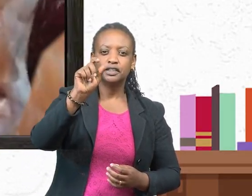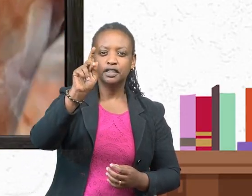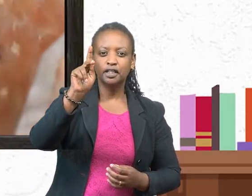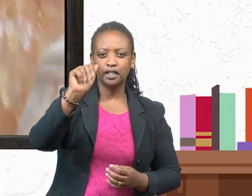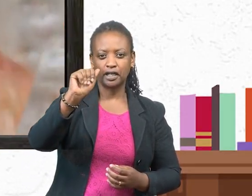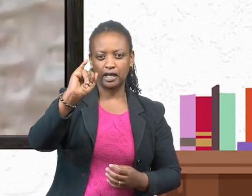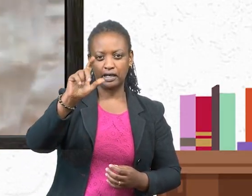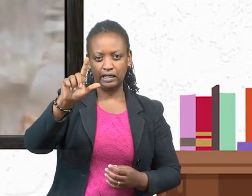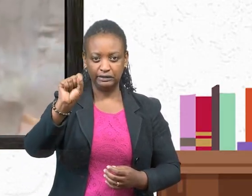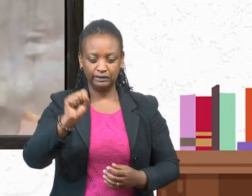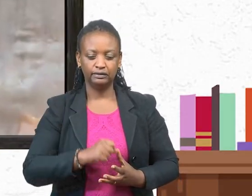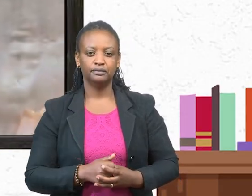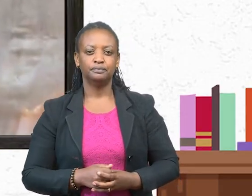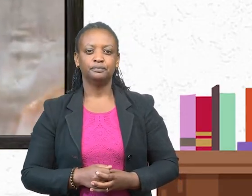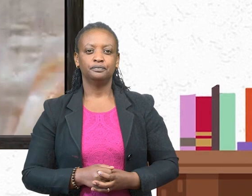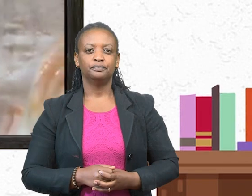scales,